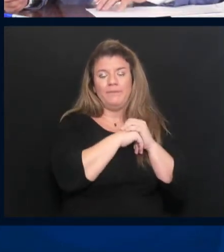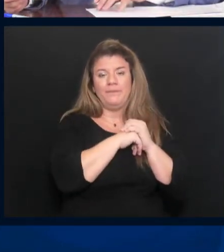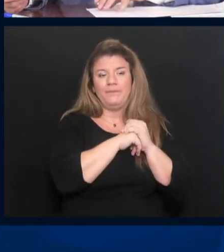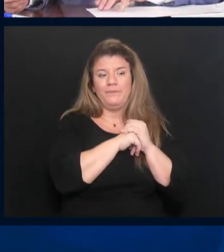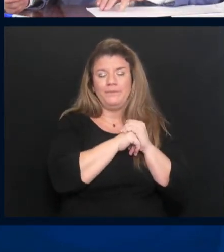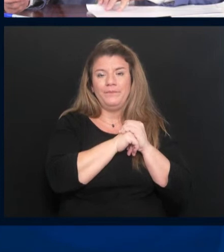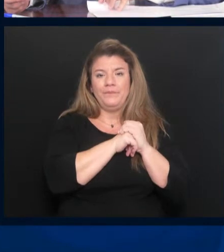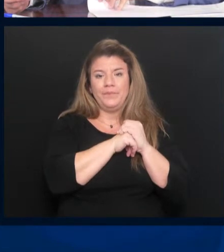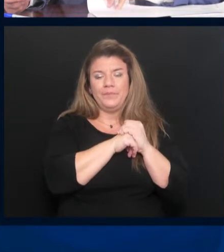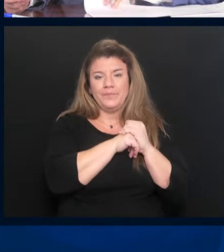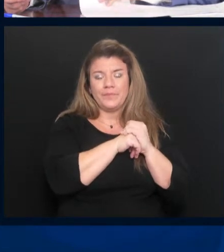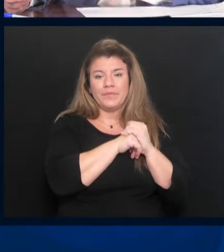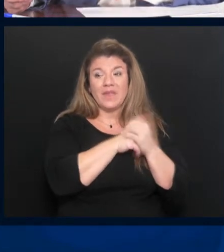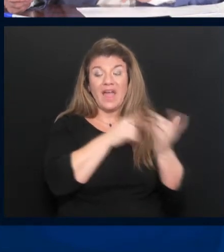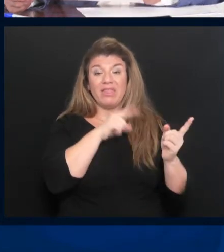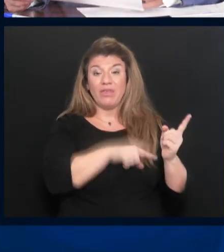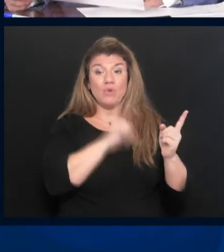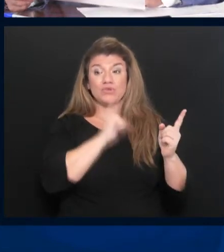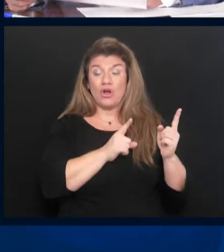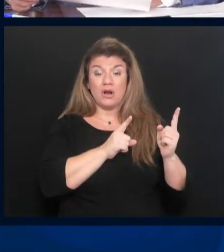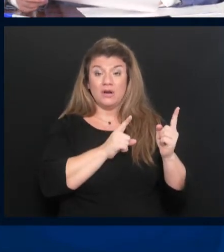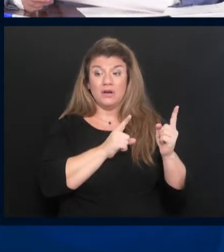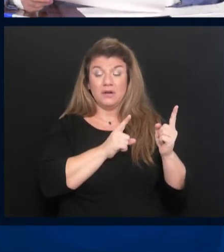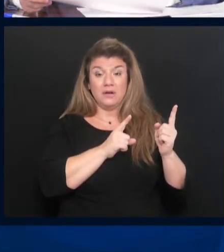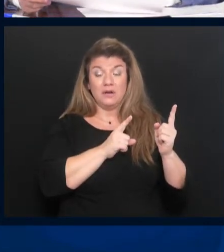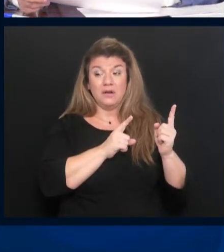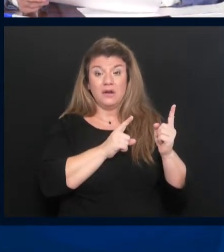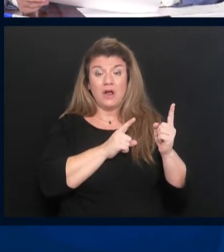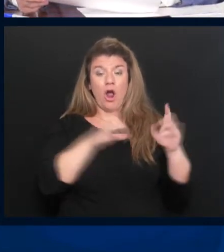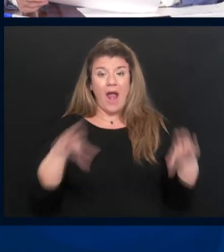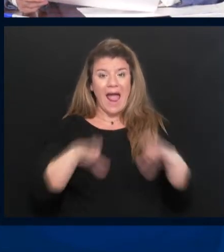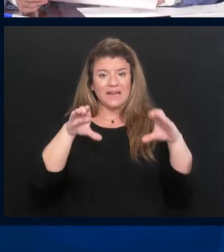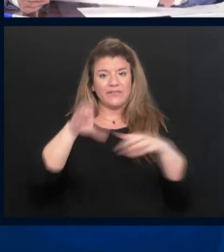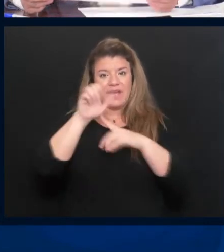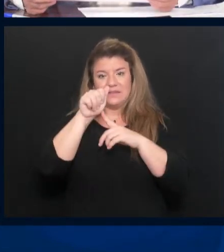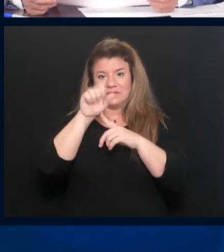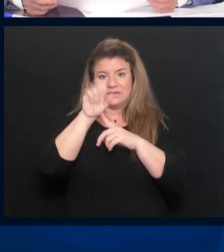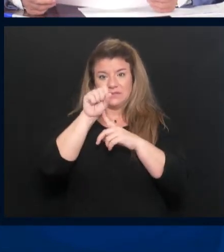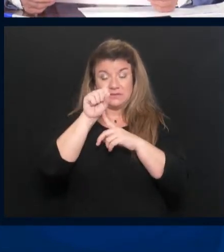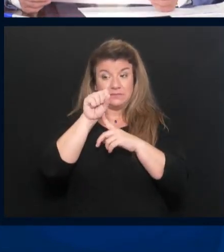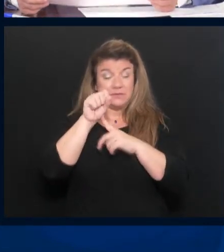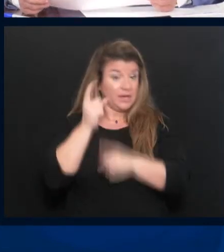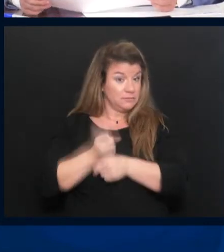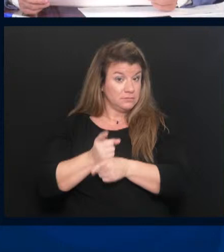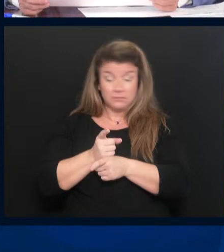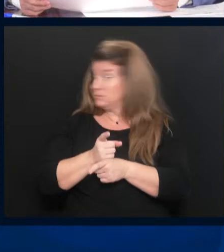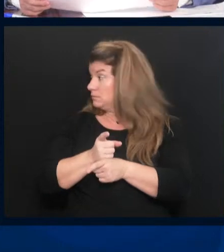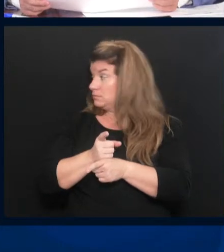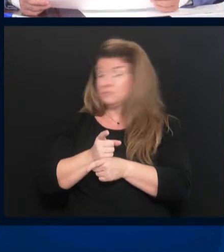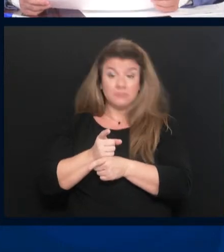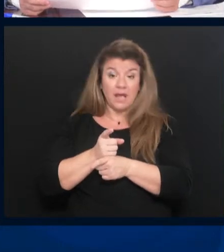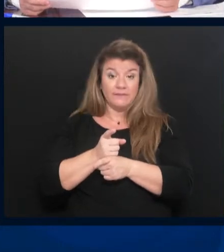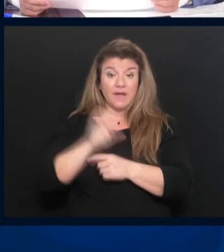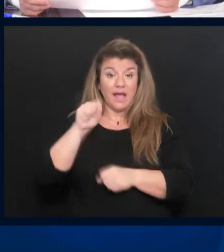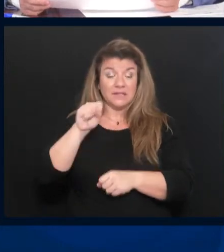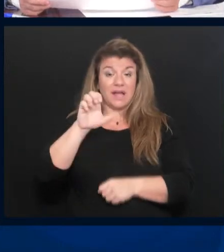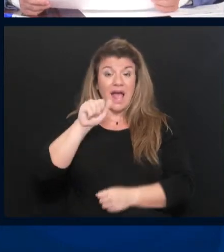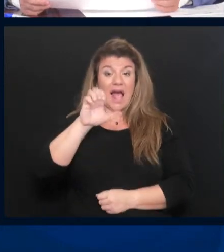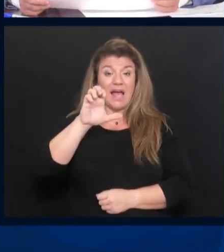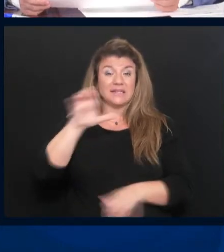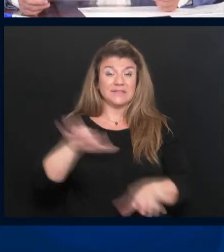on those cases, and those are our active cases. Is that correct, Jordan?